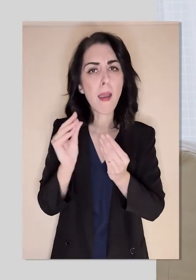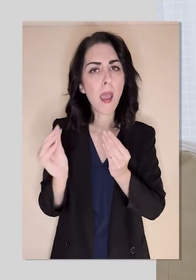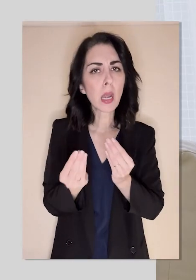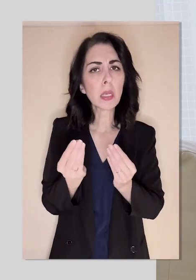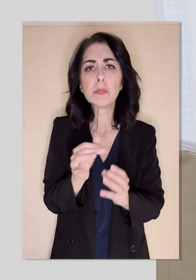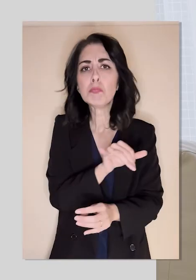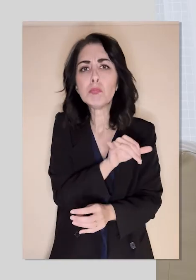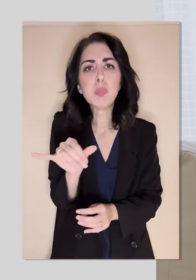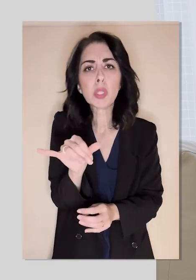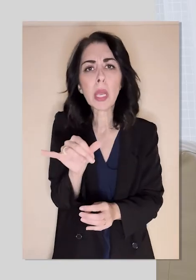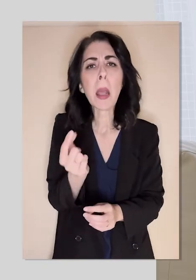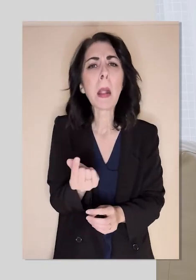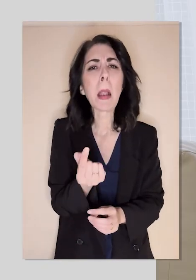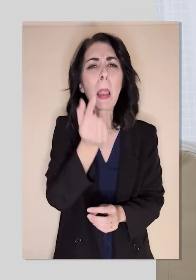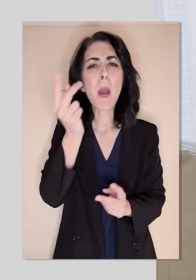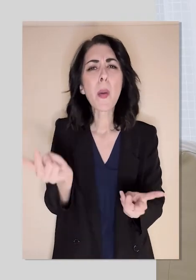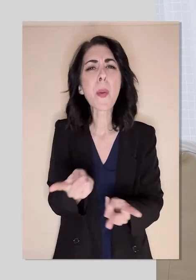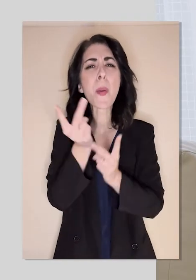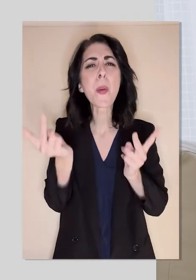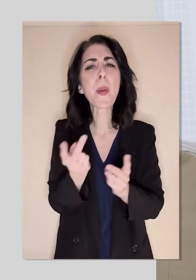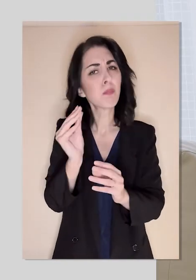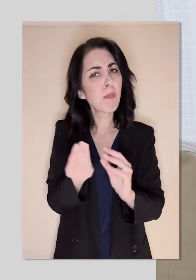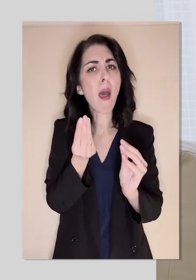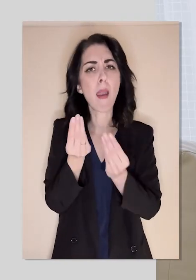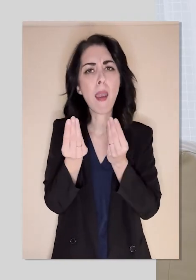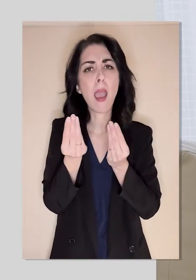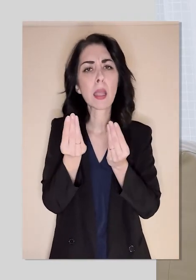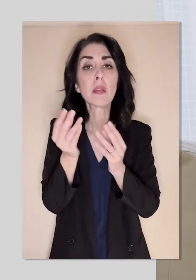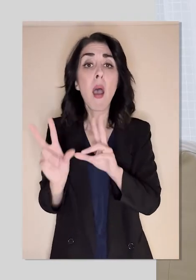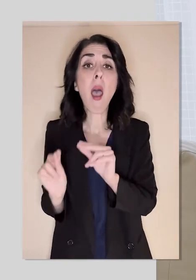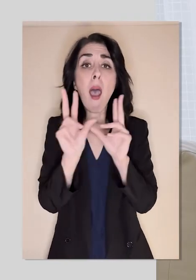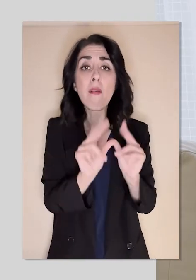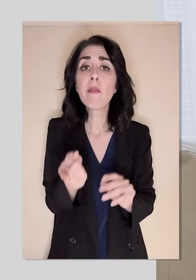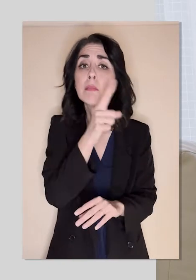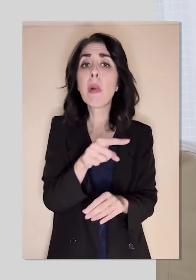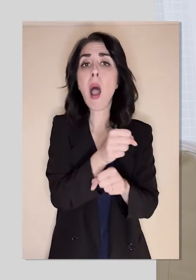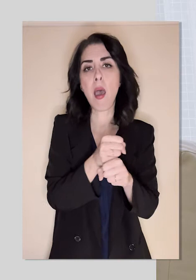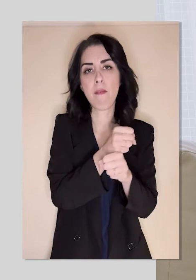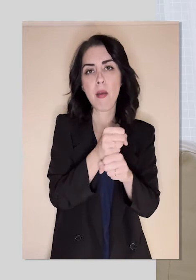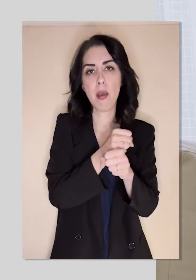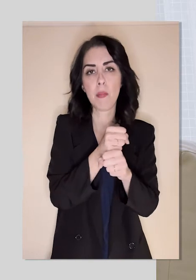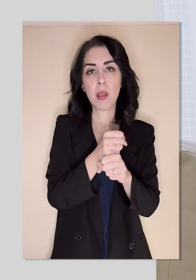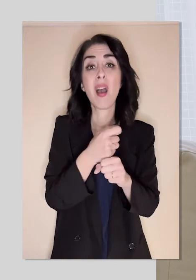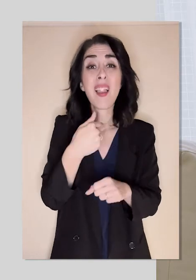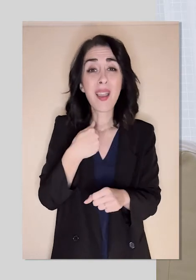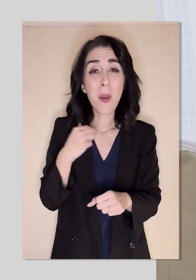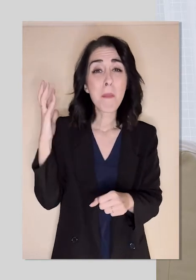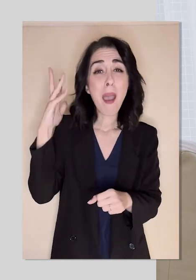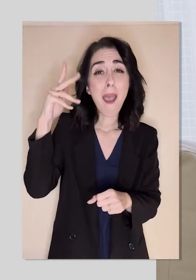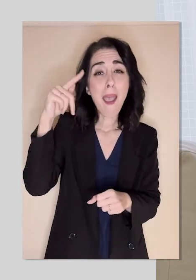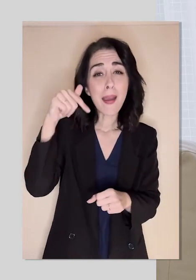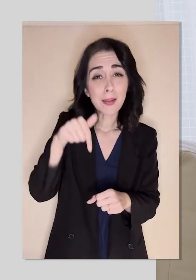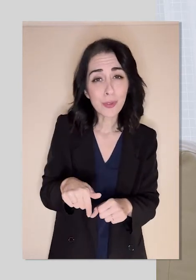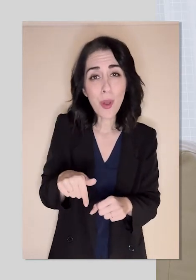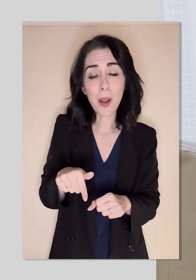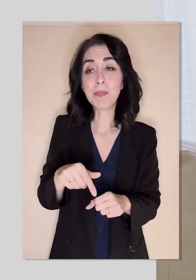side effects that I mentioned, sure, that can happen with any medication, but any serious side effects,